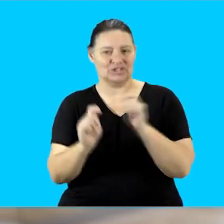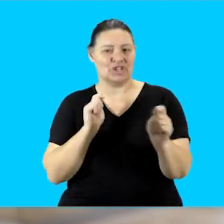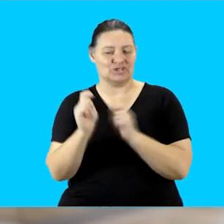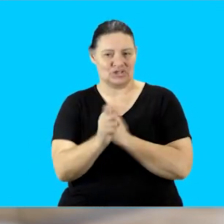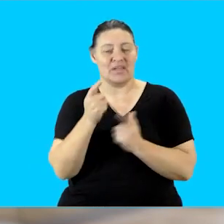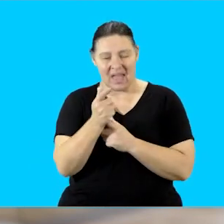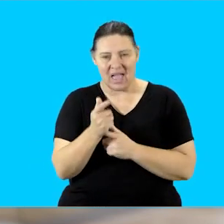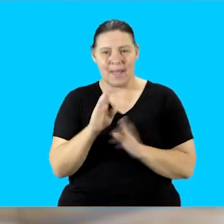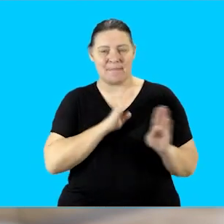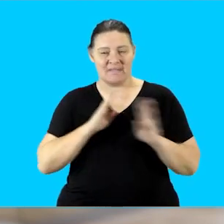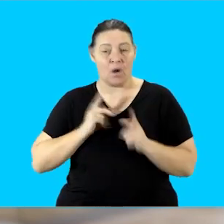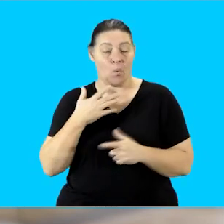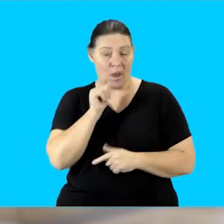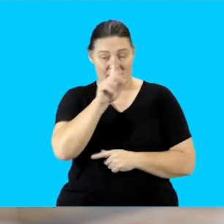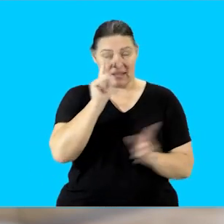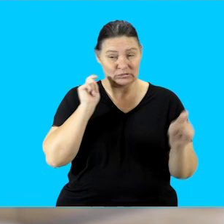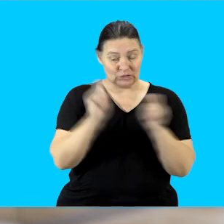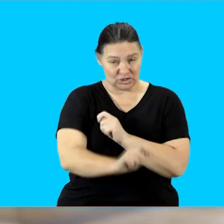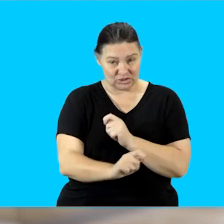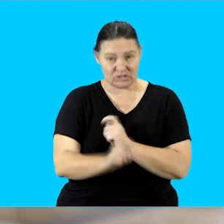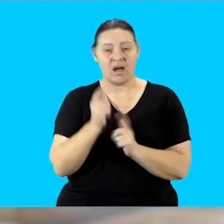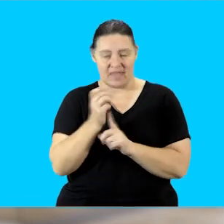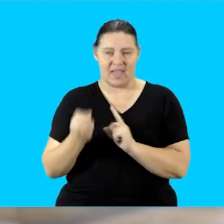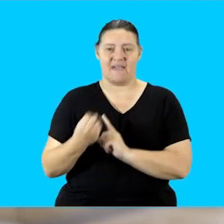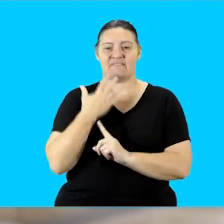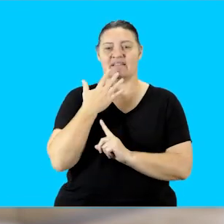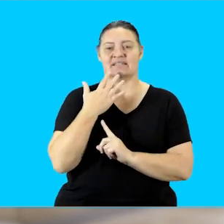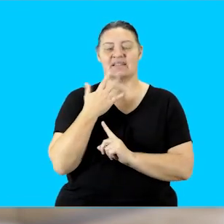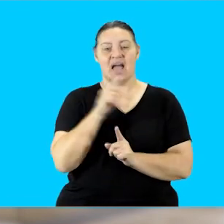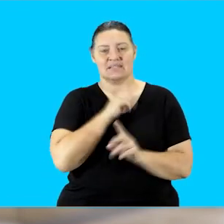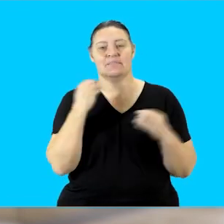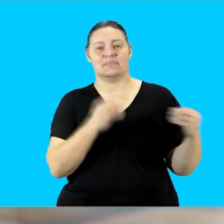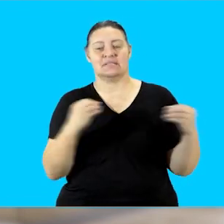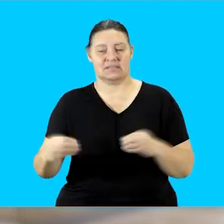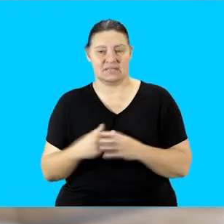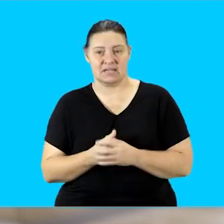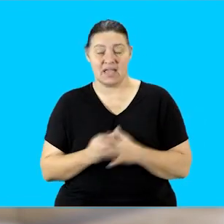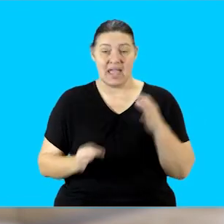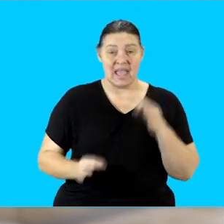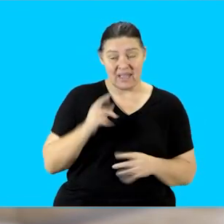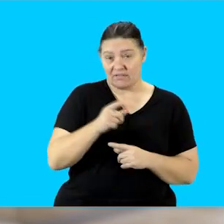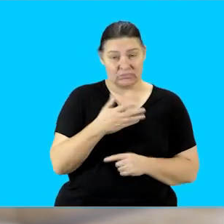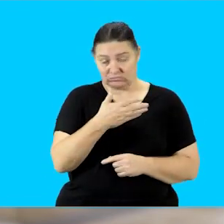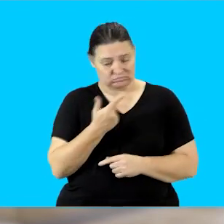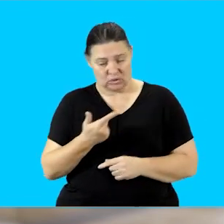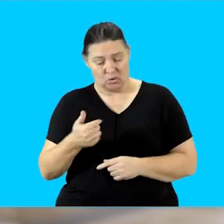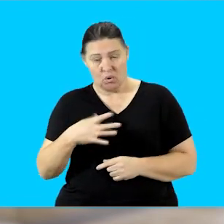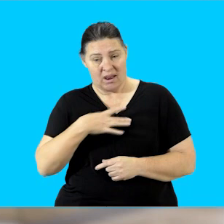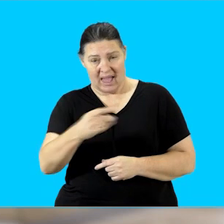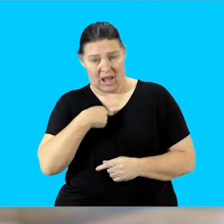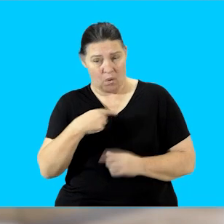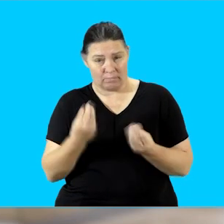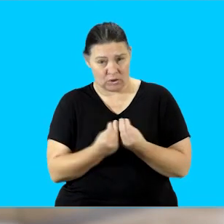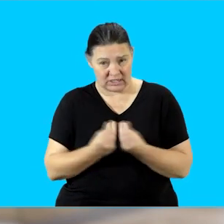So those behaviors of consumers, when they change, automatically they affect us as a business, because if now they do not like